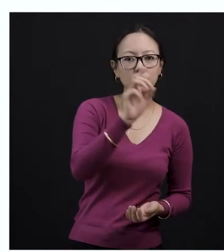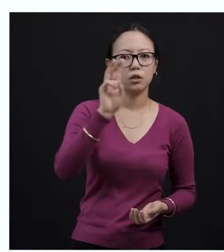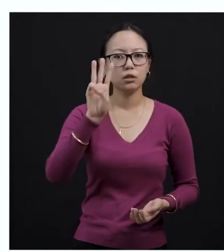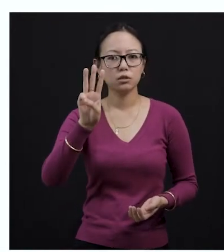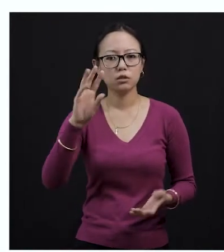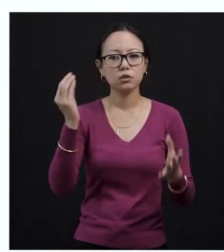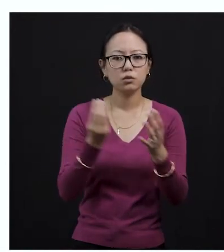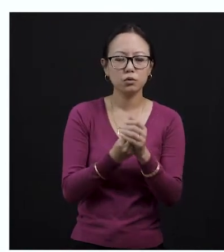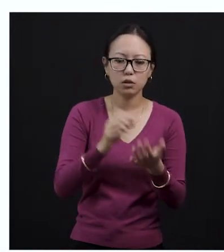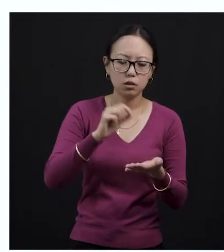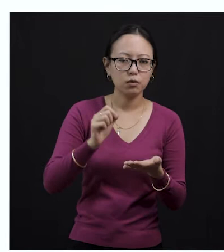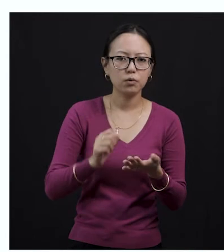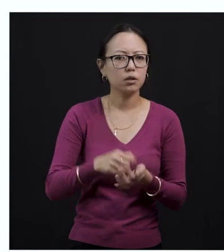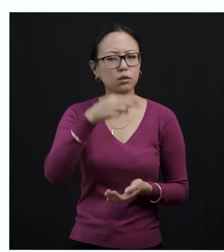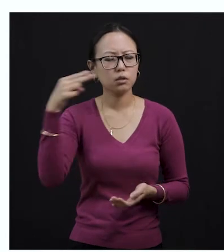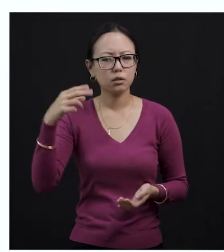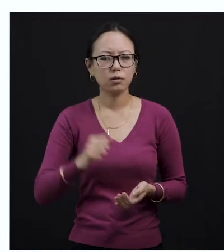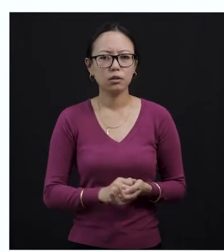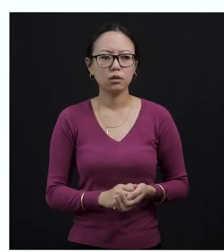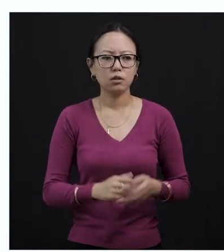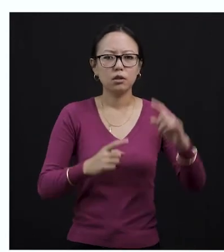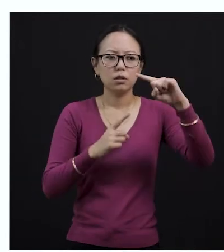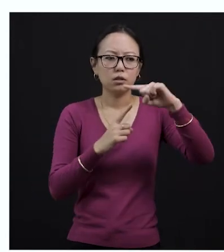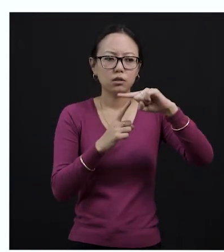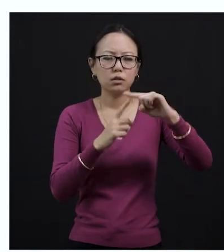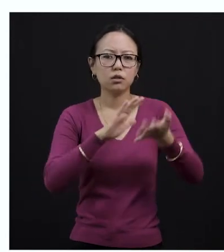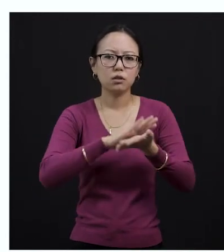of 13, the name of the number is